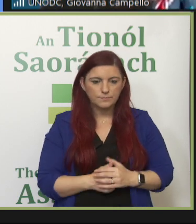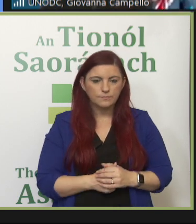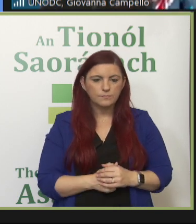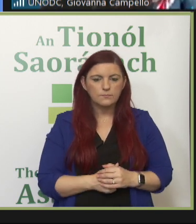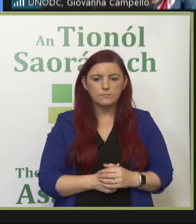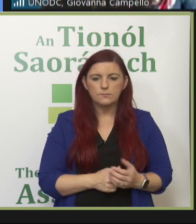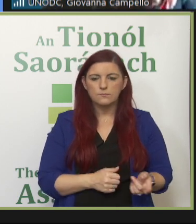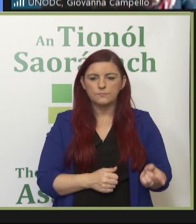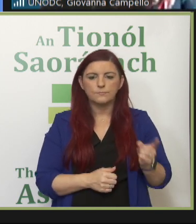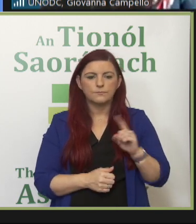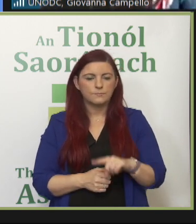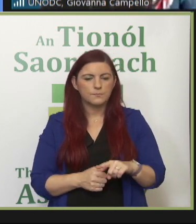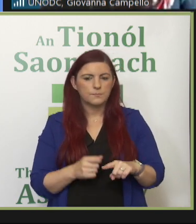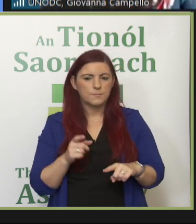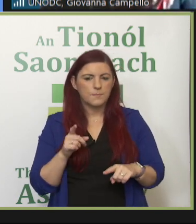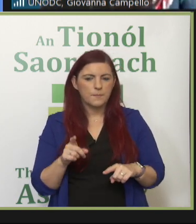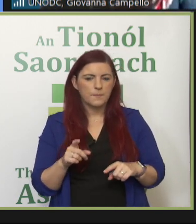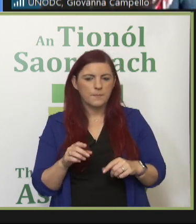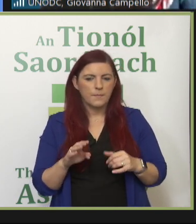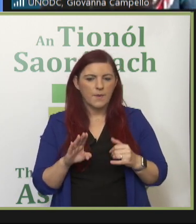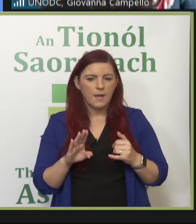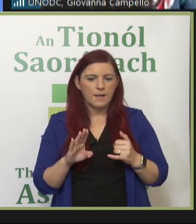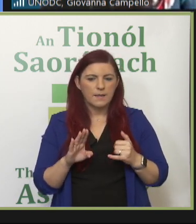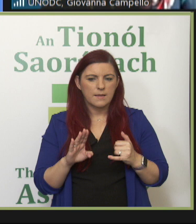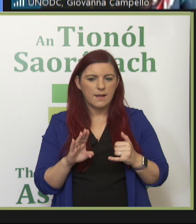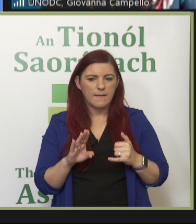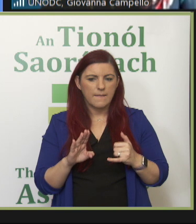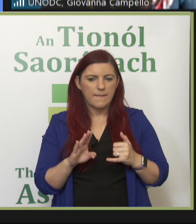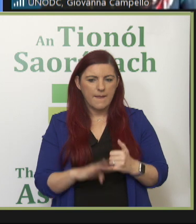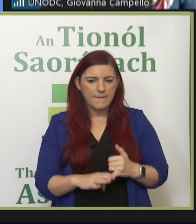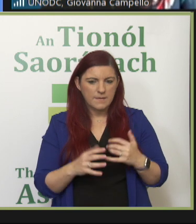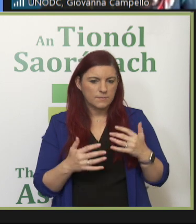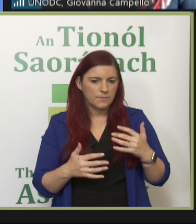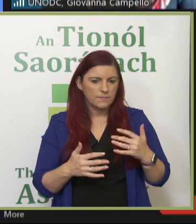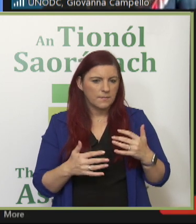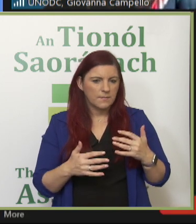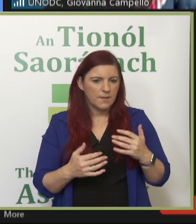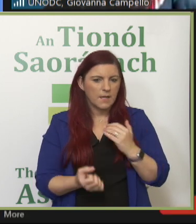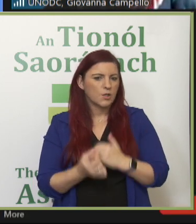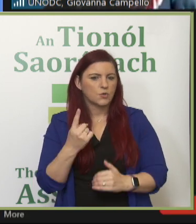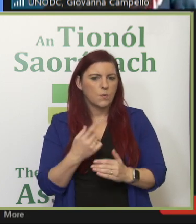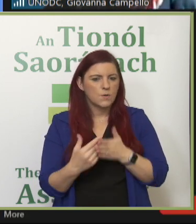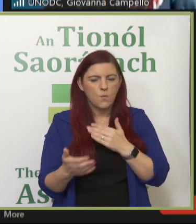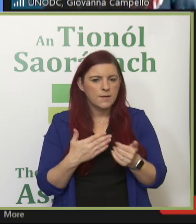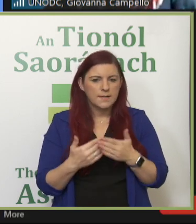The final very huge challenge is the